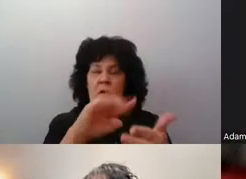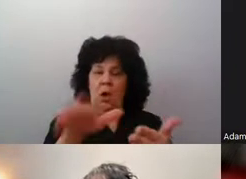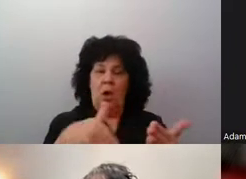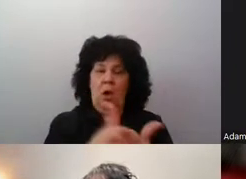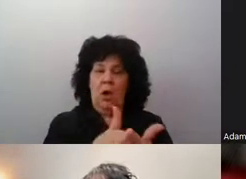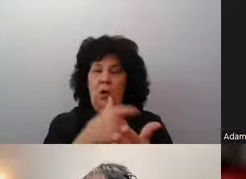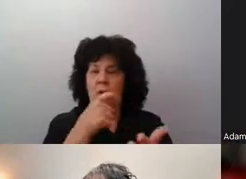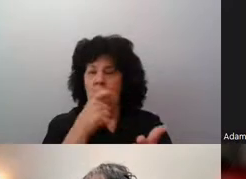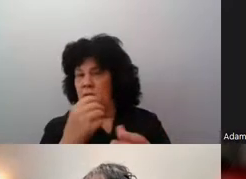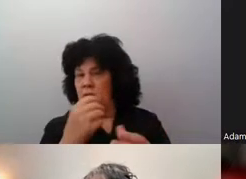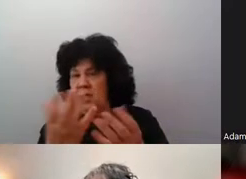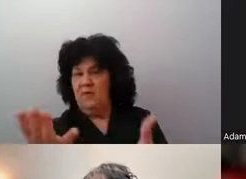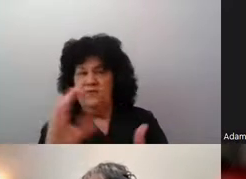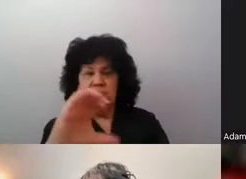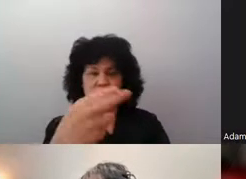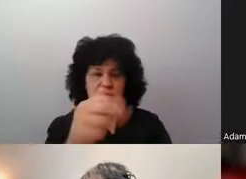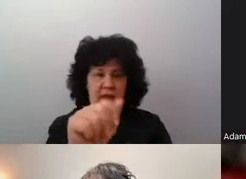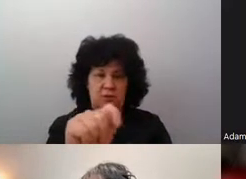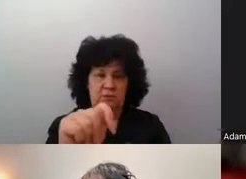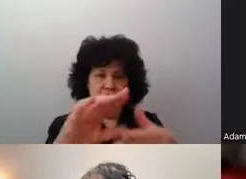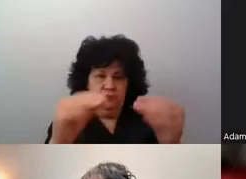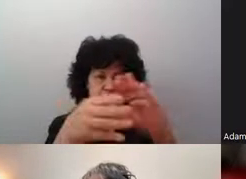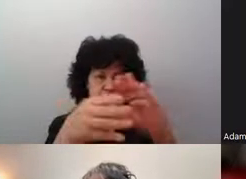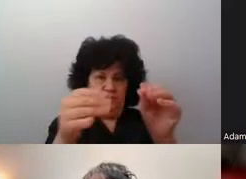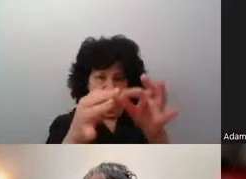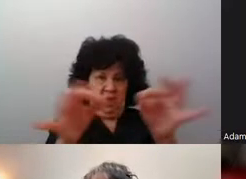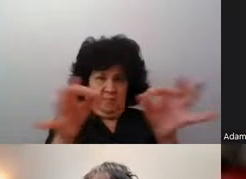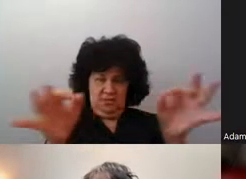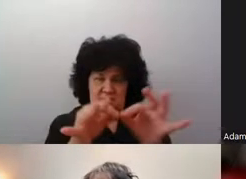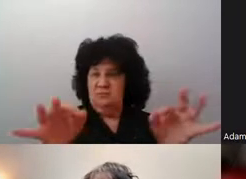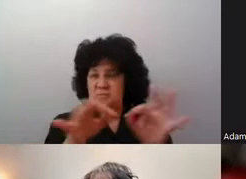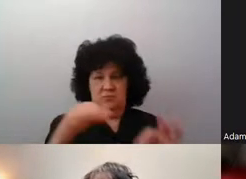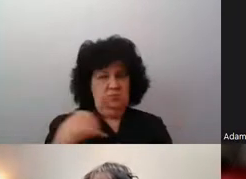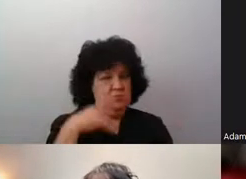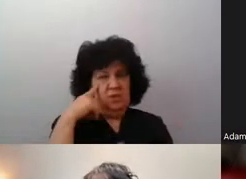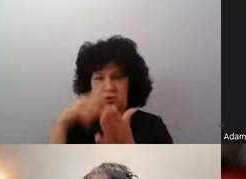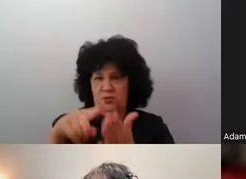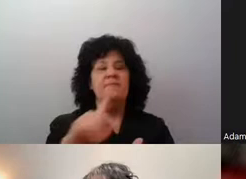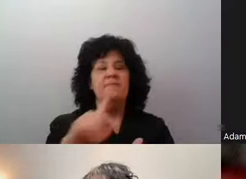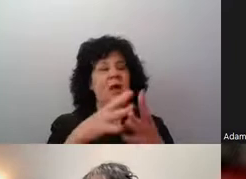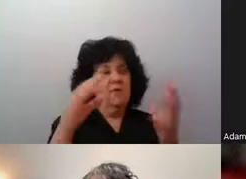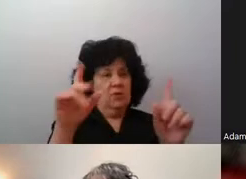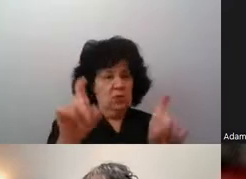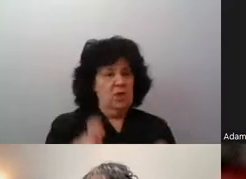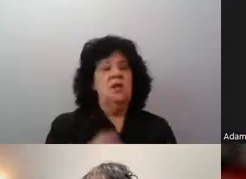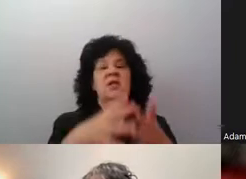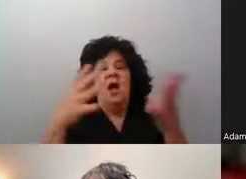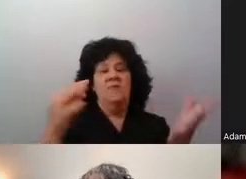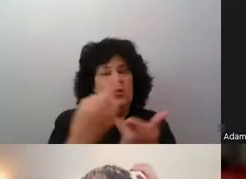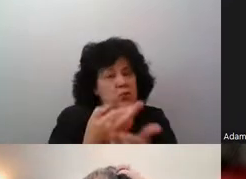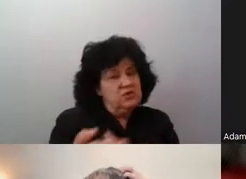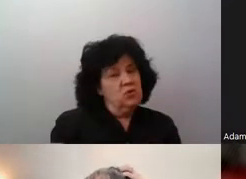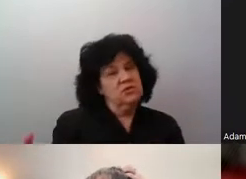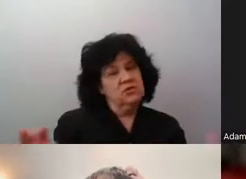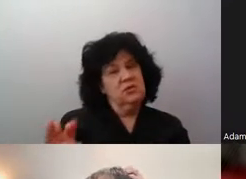on the chat. We track the chat as well, so we keep track of all of that. There was a lot of questions, there was a lot of resources. We